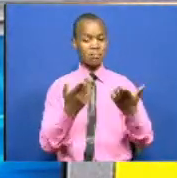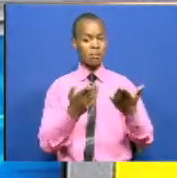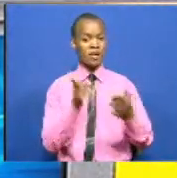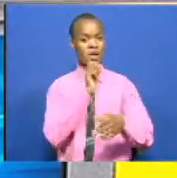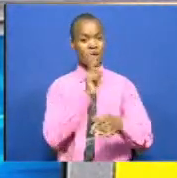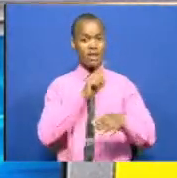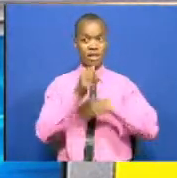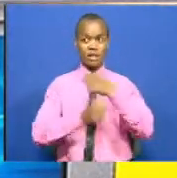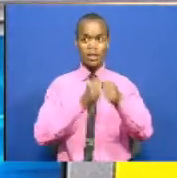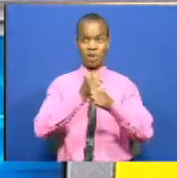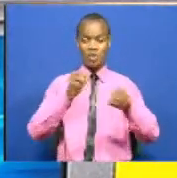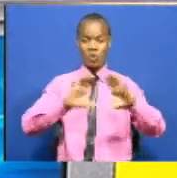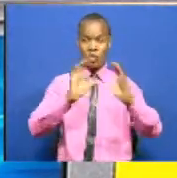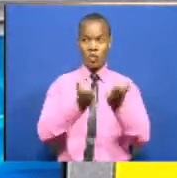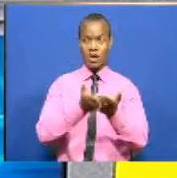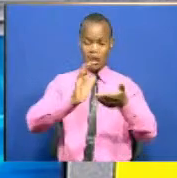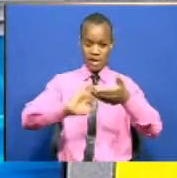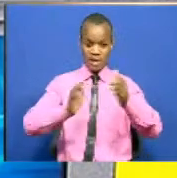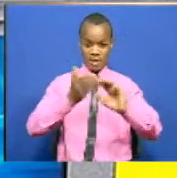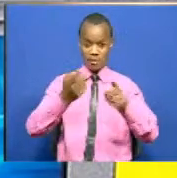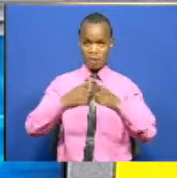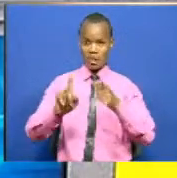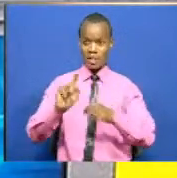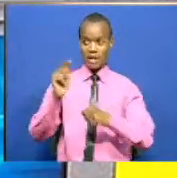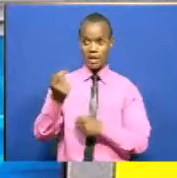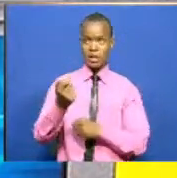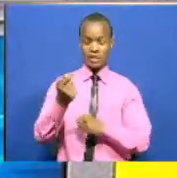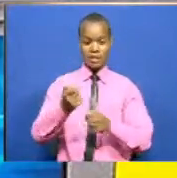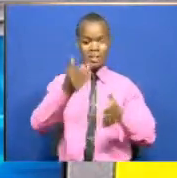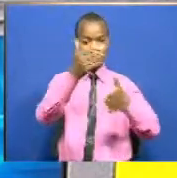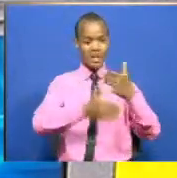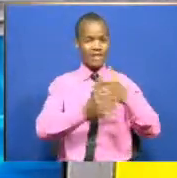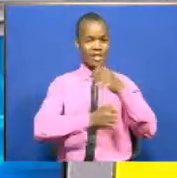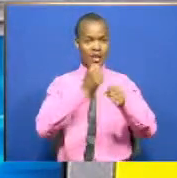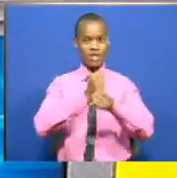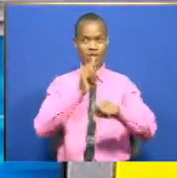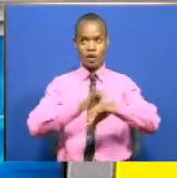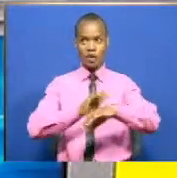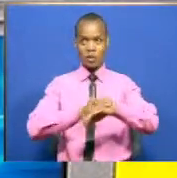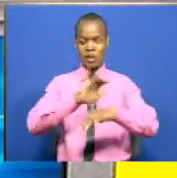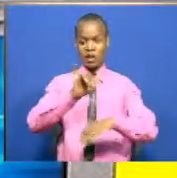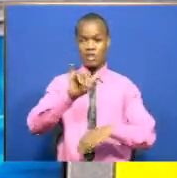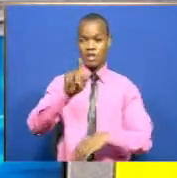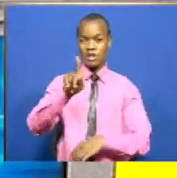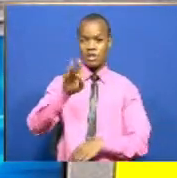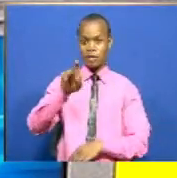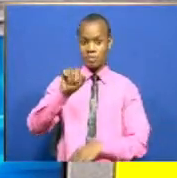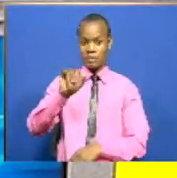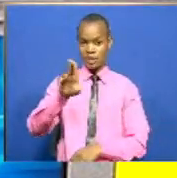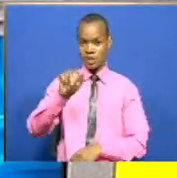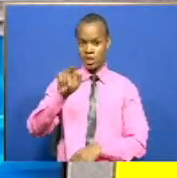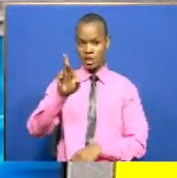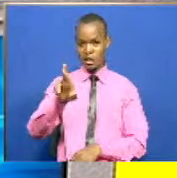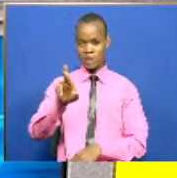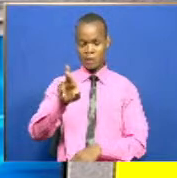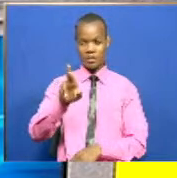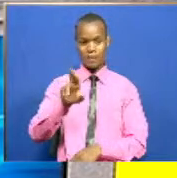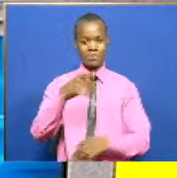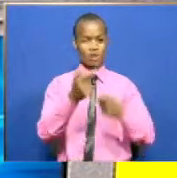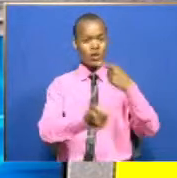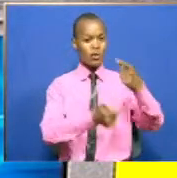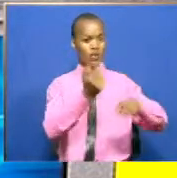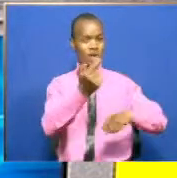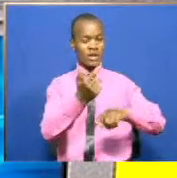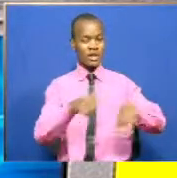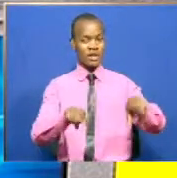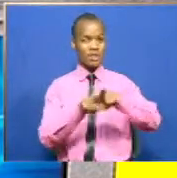world athletics, but Kenya is closing the year on a high. Jepchirchir beating the world once again to break her